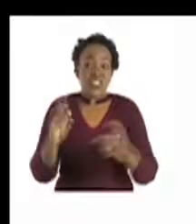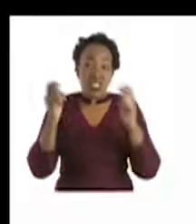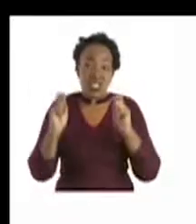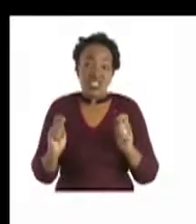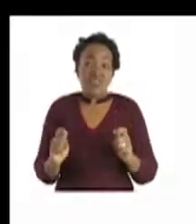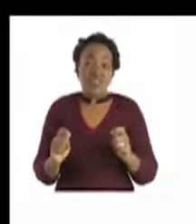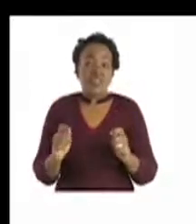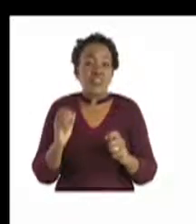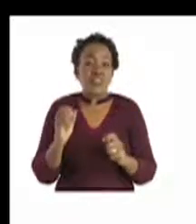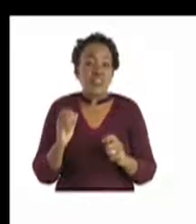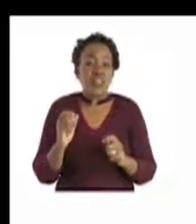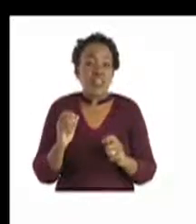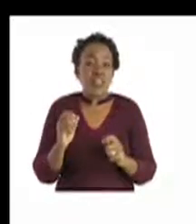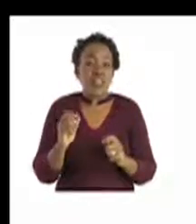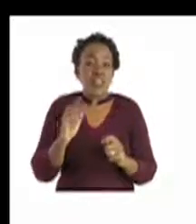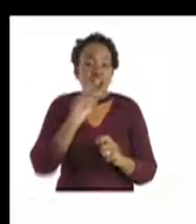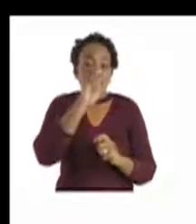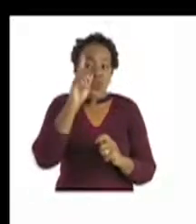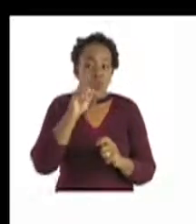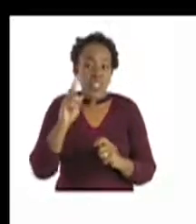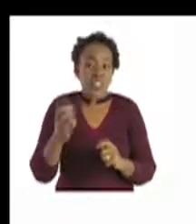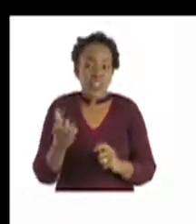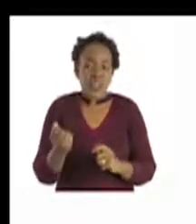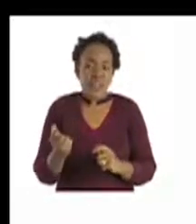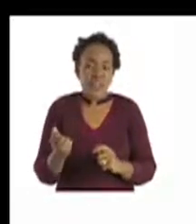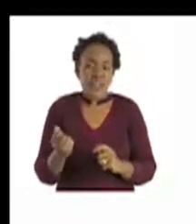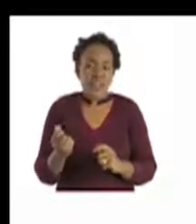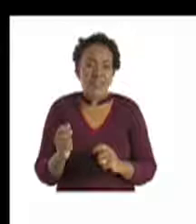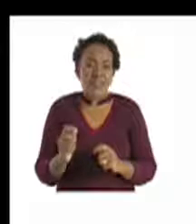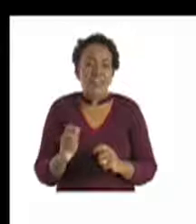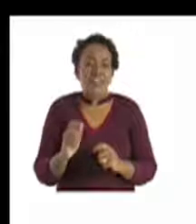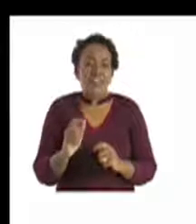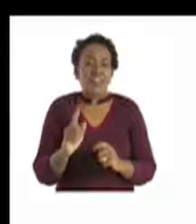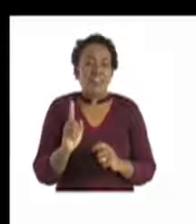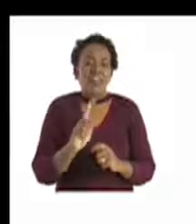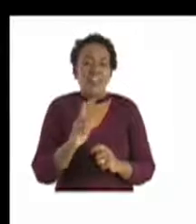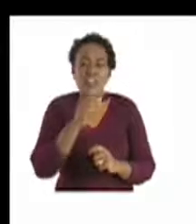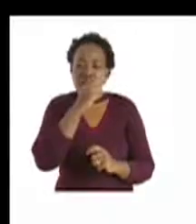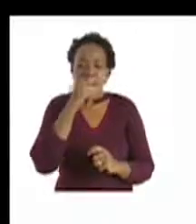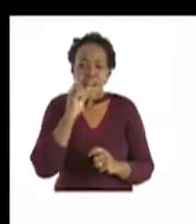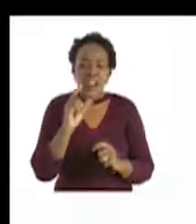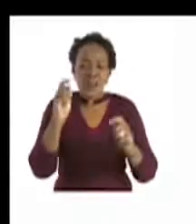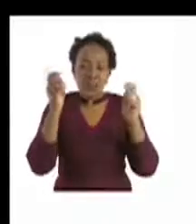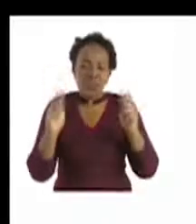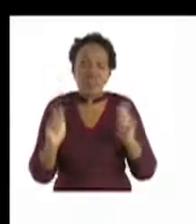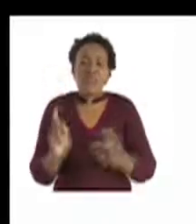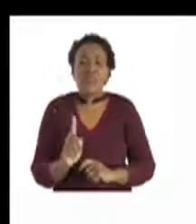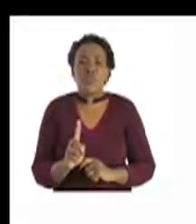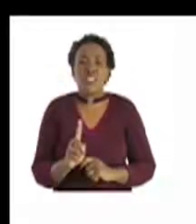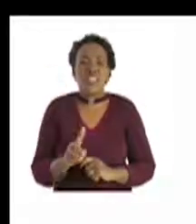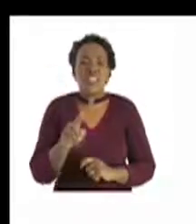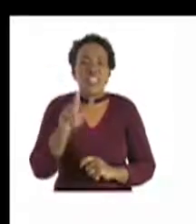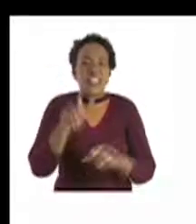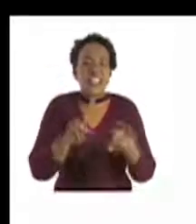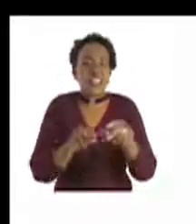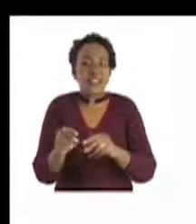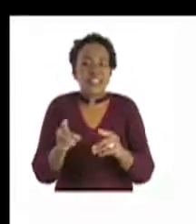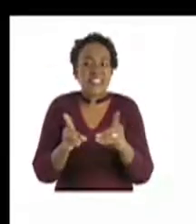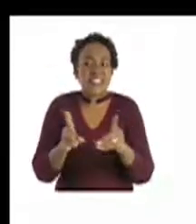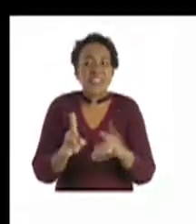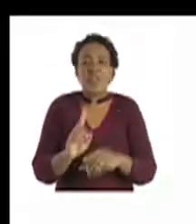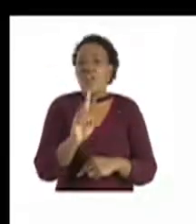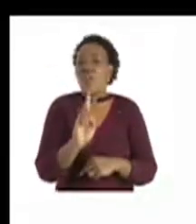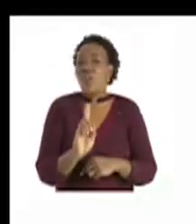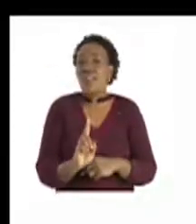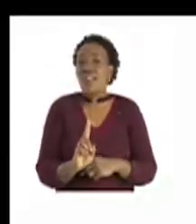Okay? There are questions given. What is the name of the shape it is describing?